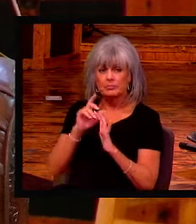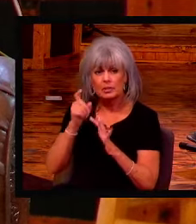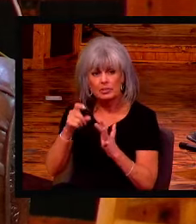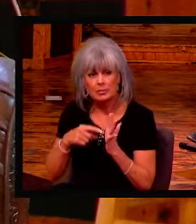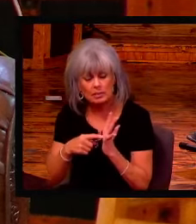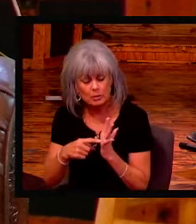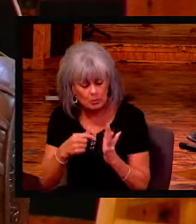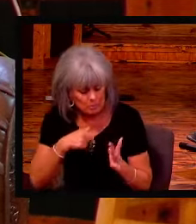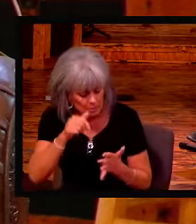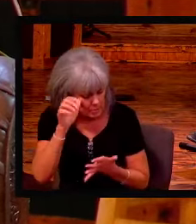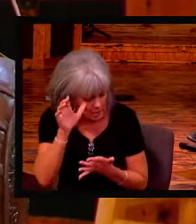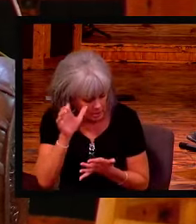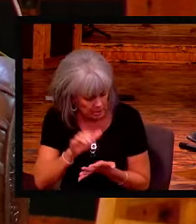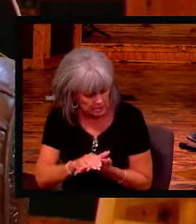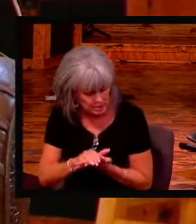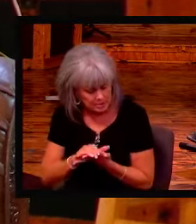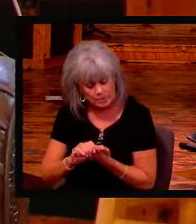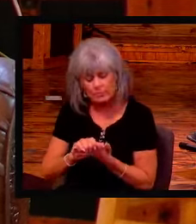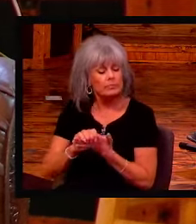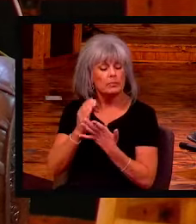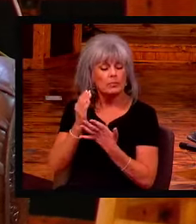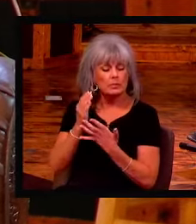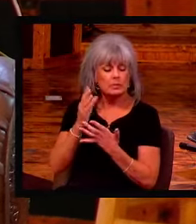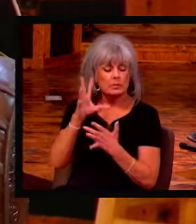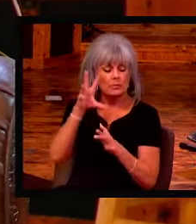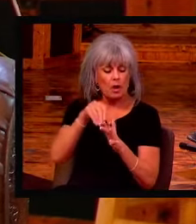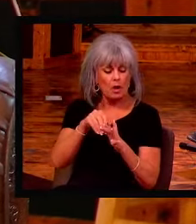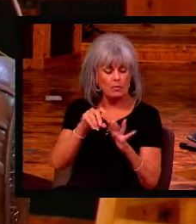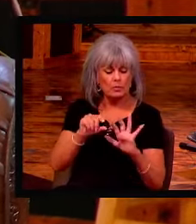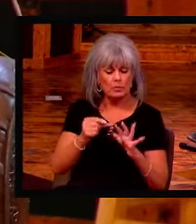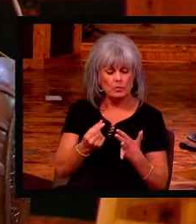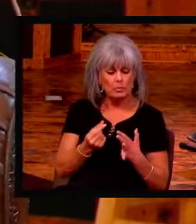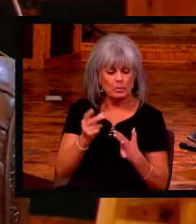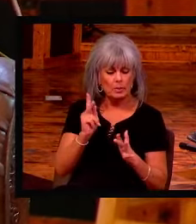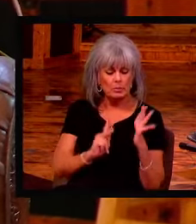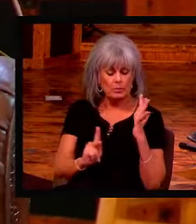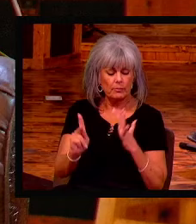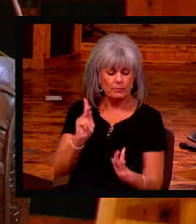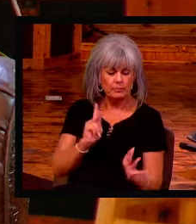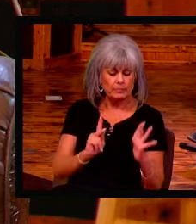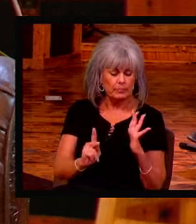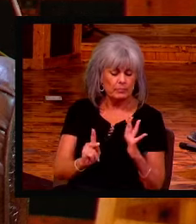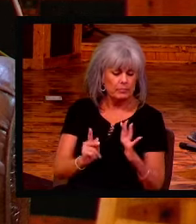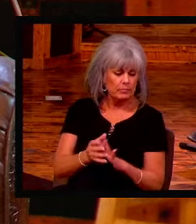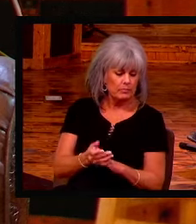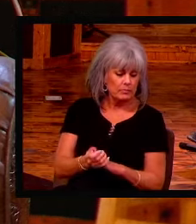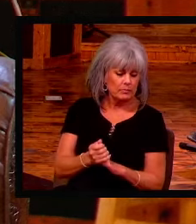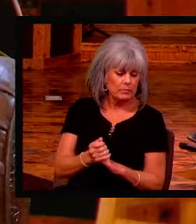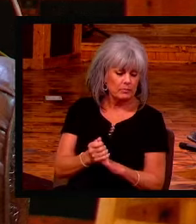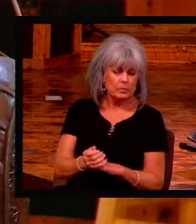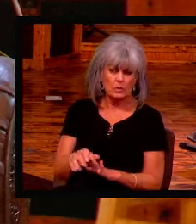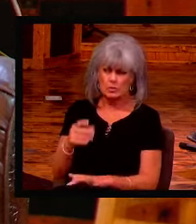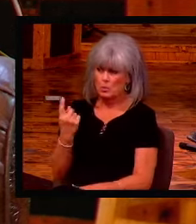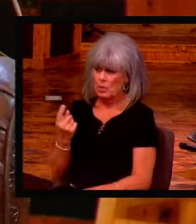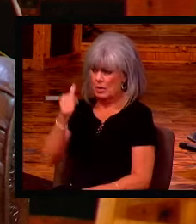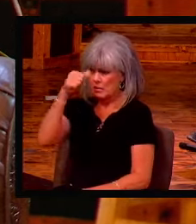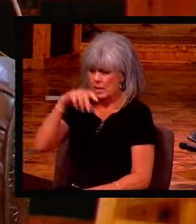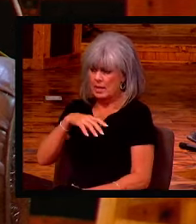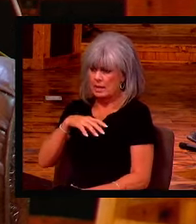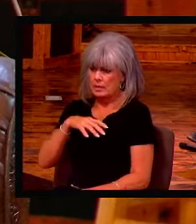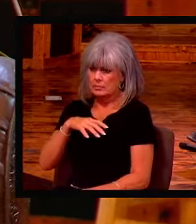My husband was a part of a group of people, Norsemen, and there was a guy that was a